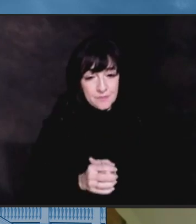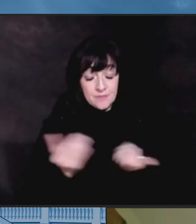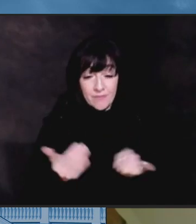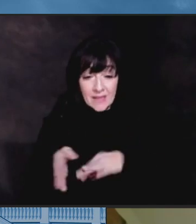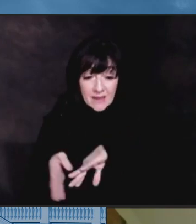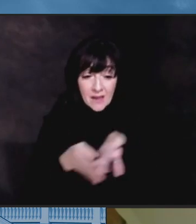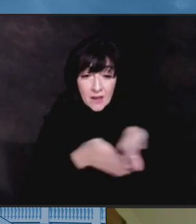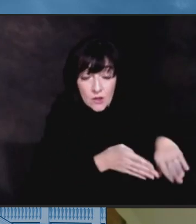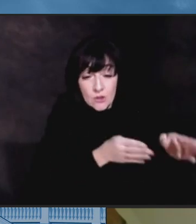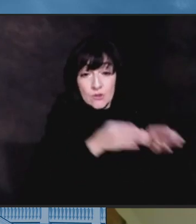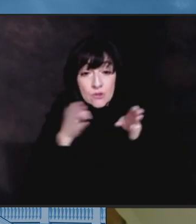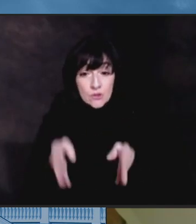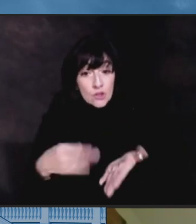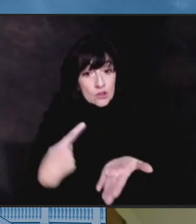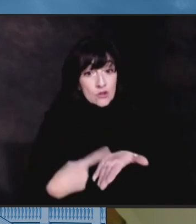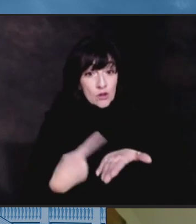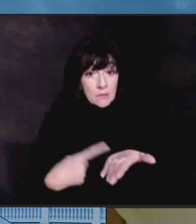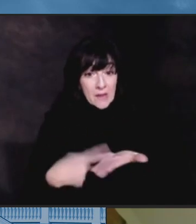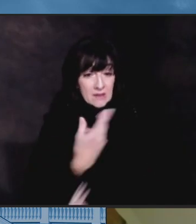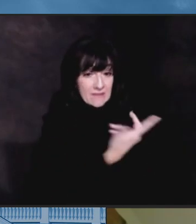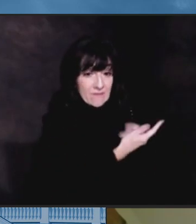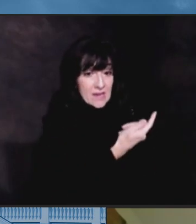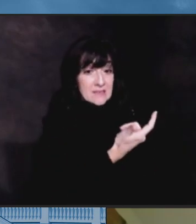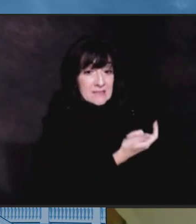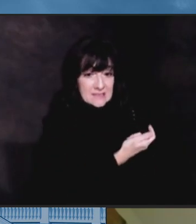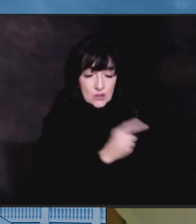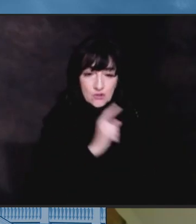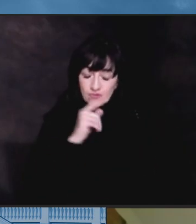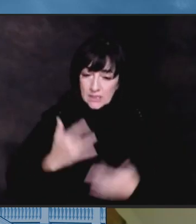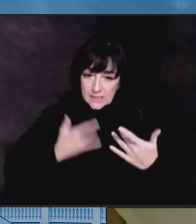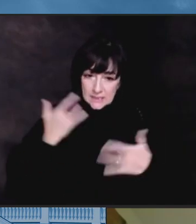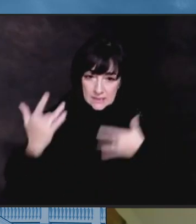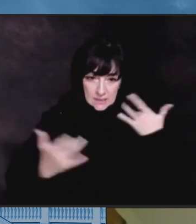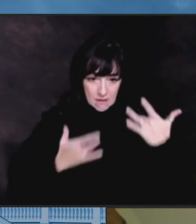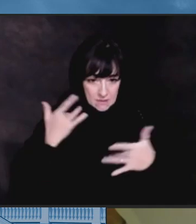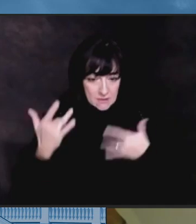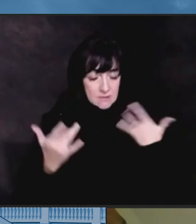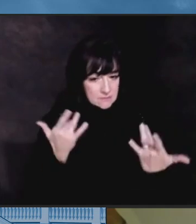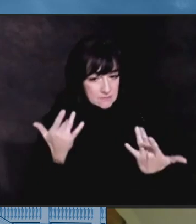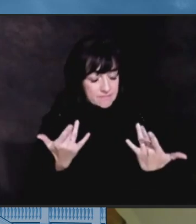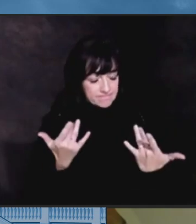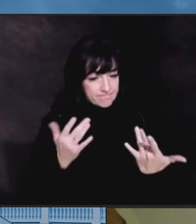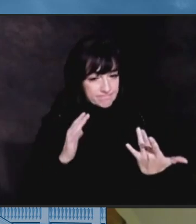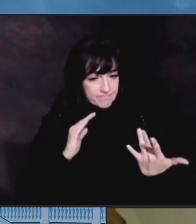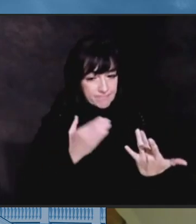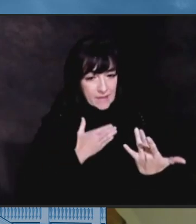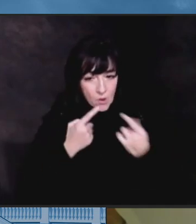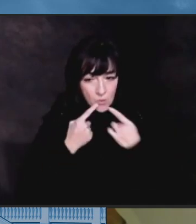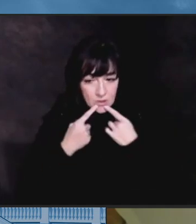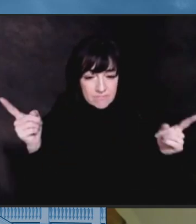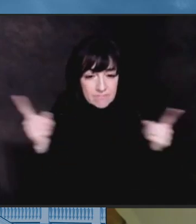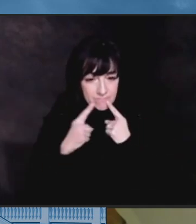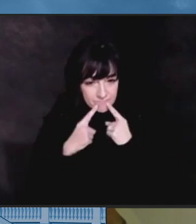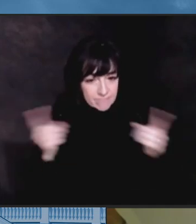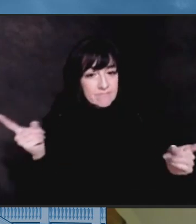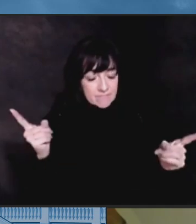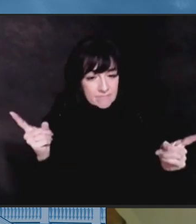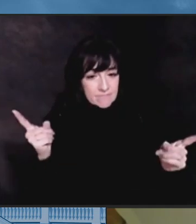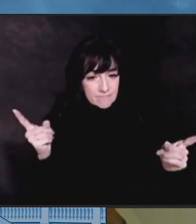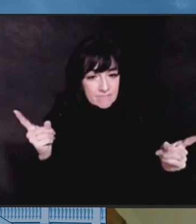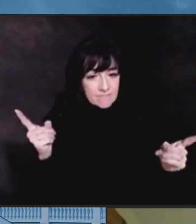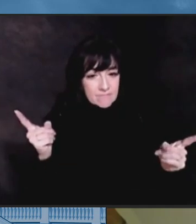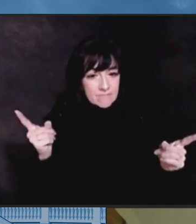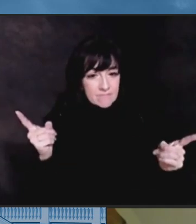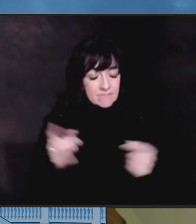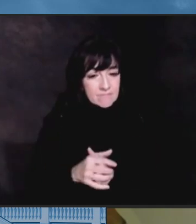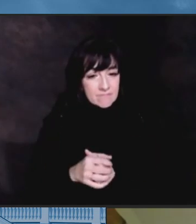and the vaccine update, which we are really excited about some updates that we have to talk about today.